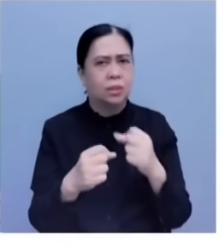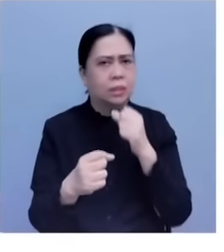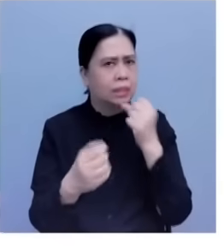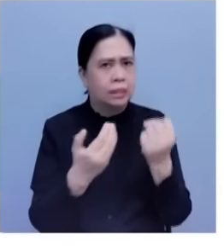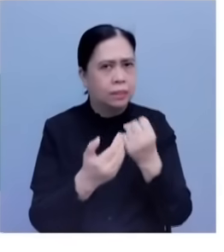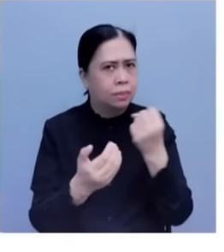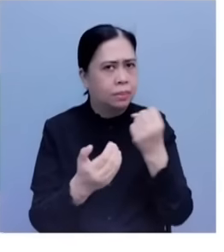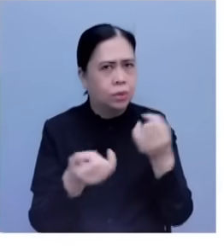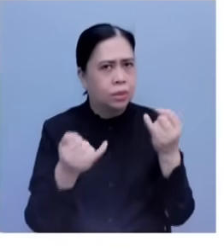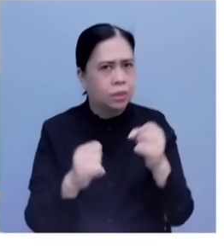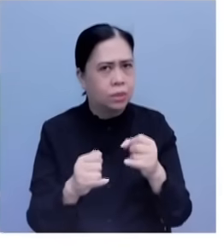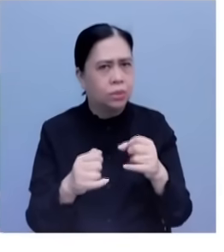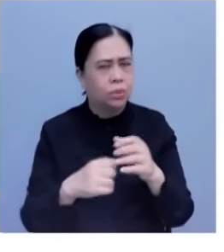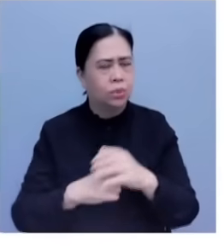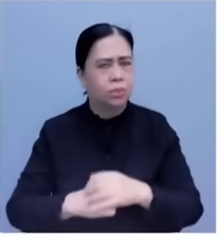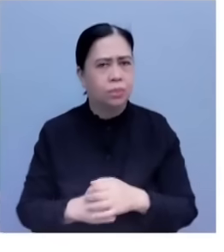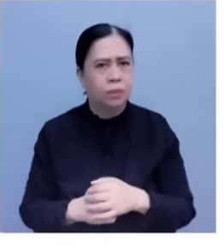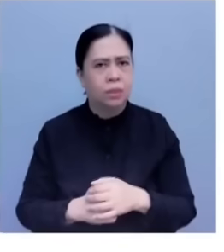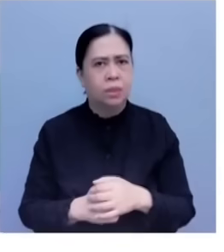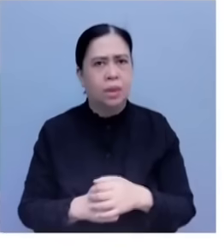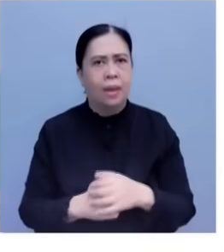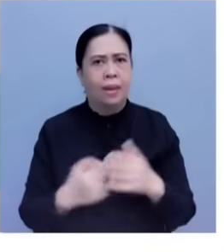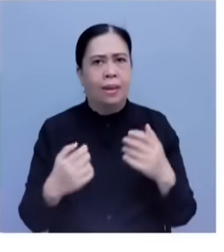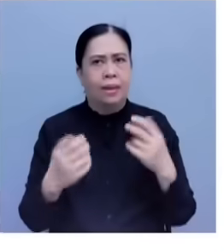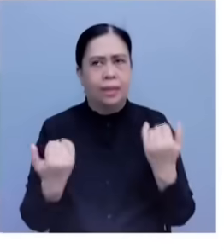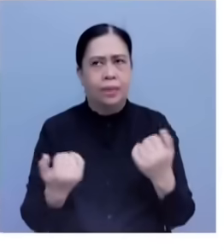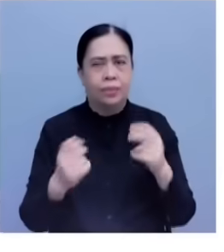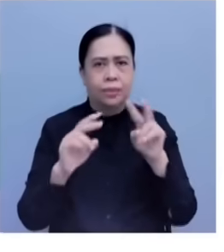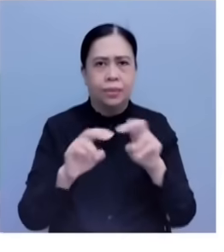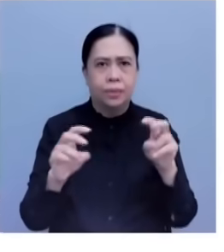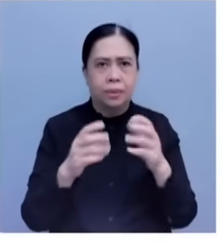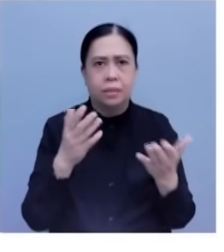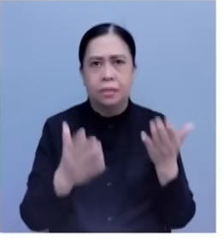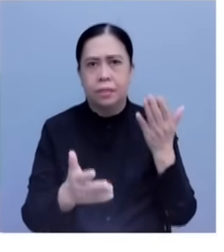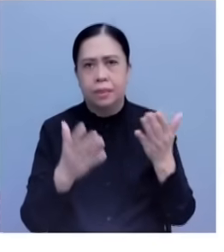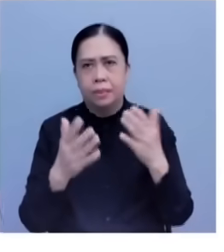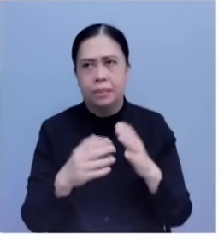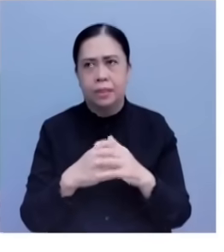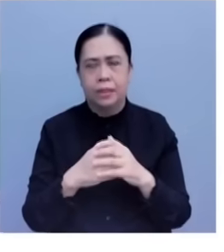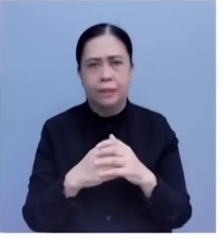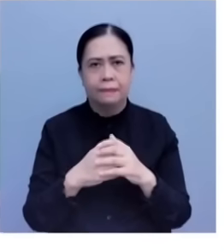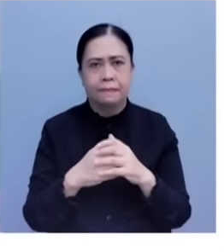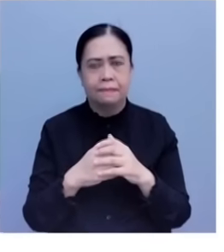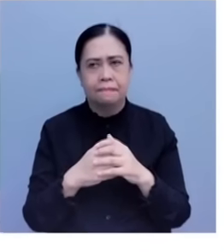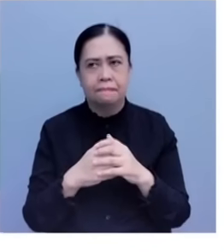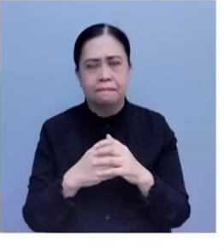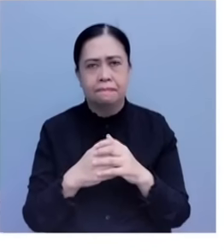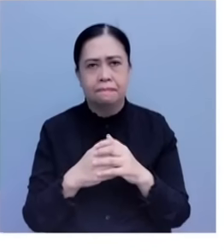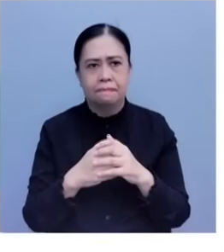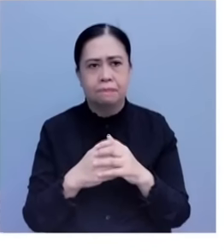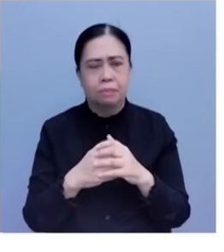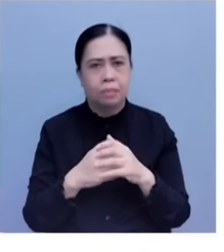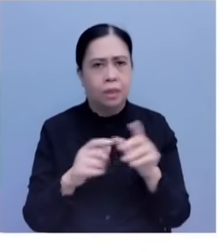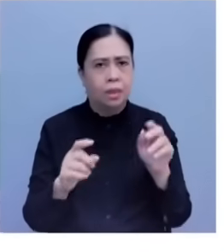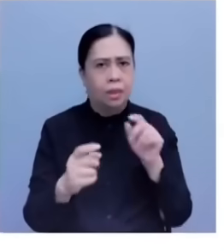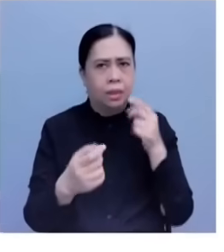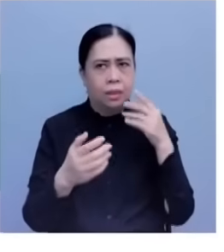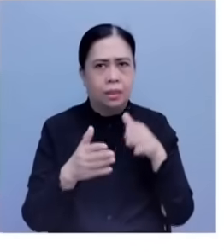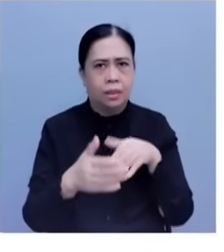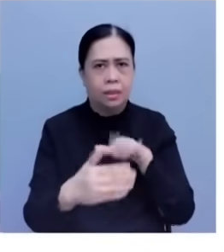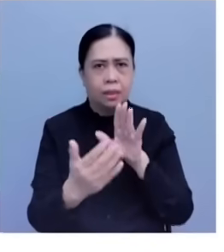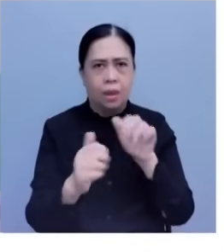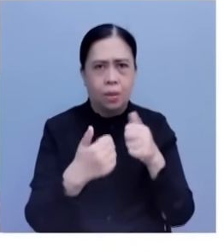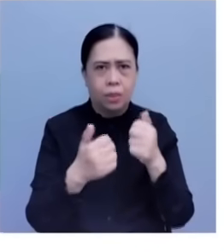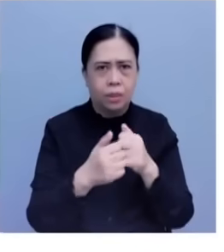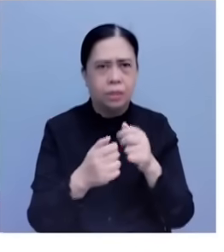of misconduct. We are now looking at maybe we will now approach by way of